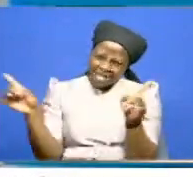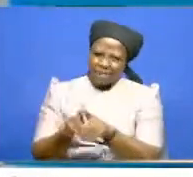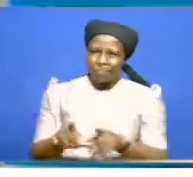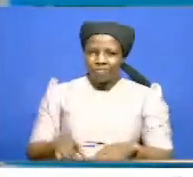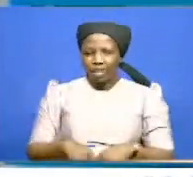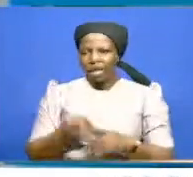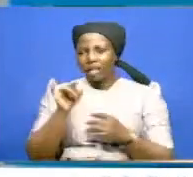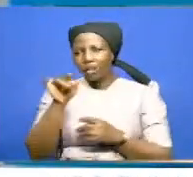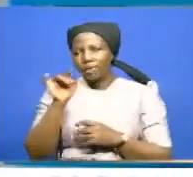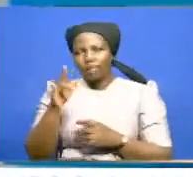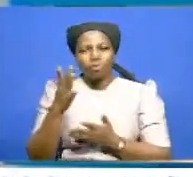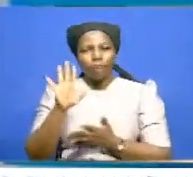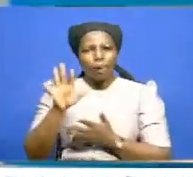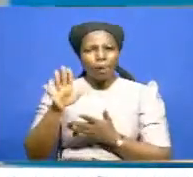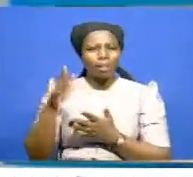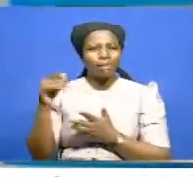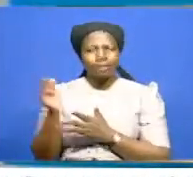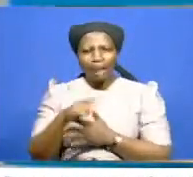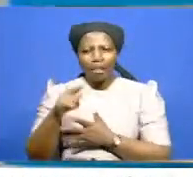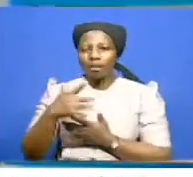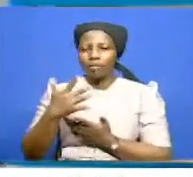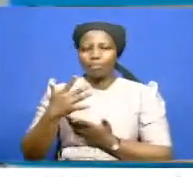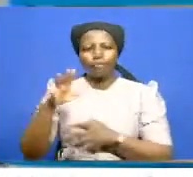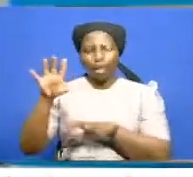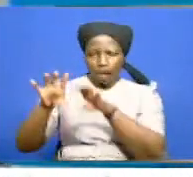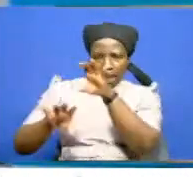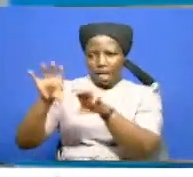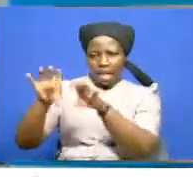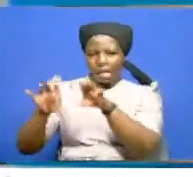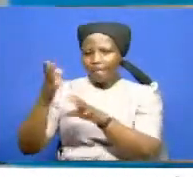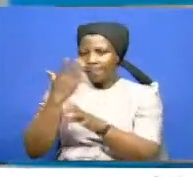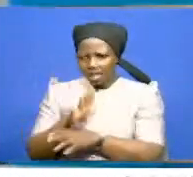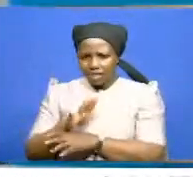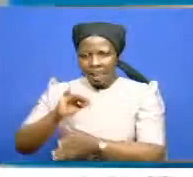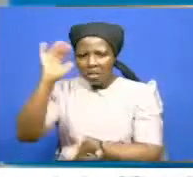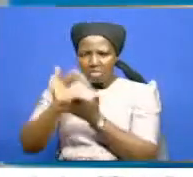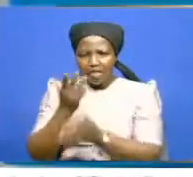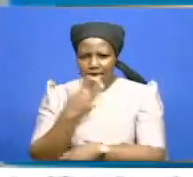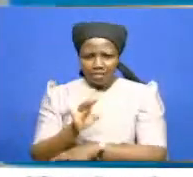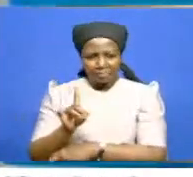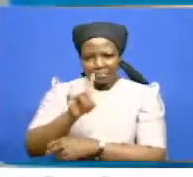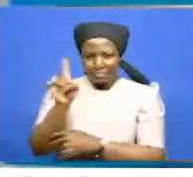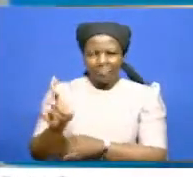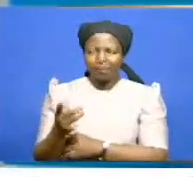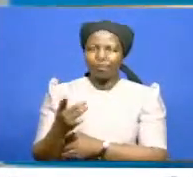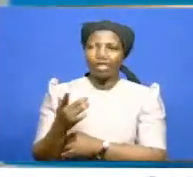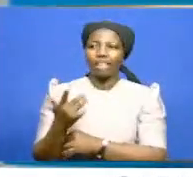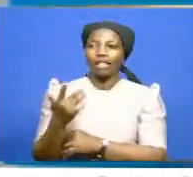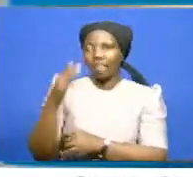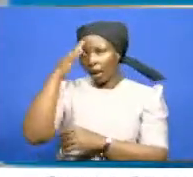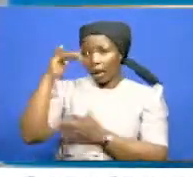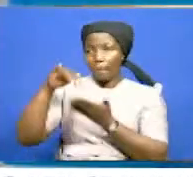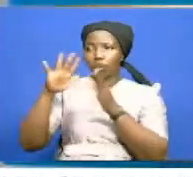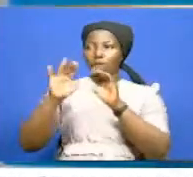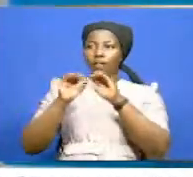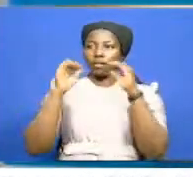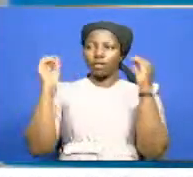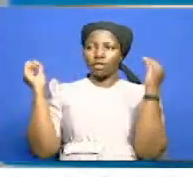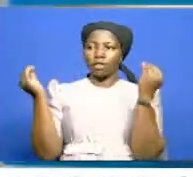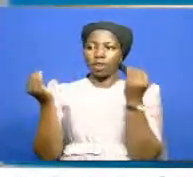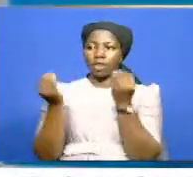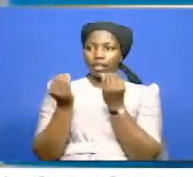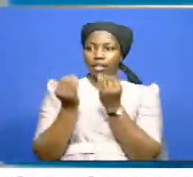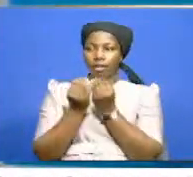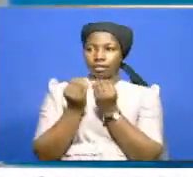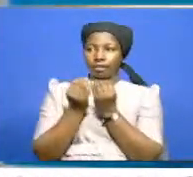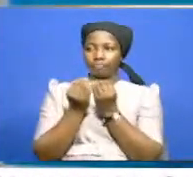been renegotiated? Because you'll bear me witness that most organizations, actually,